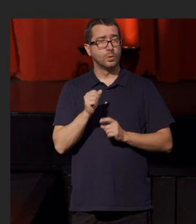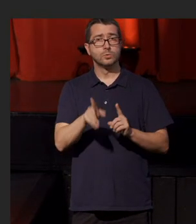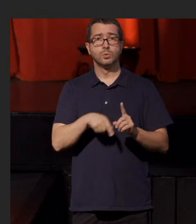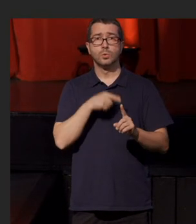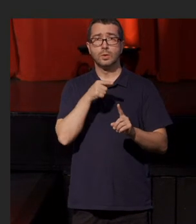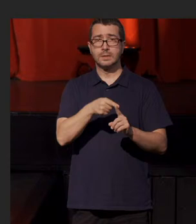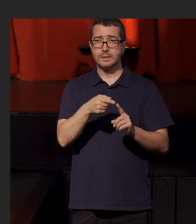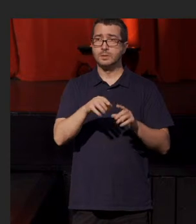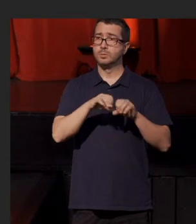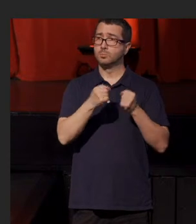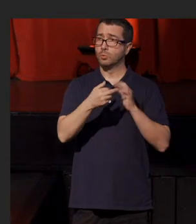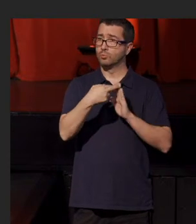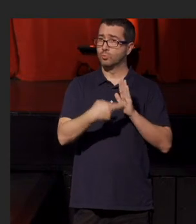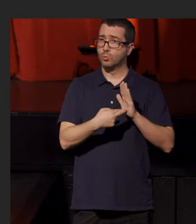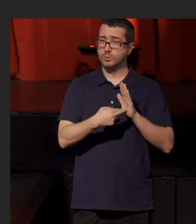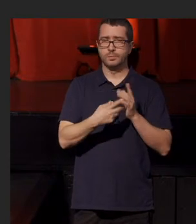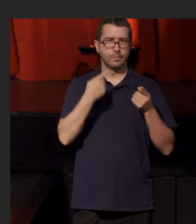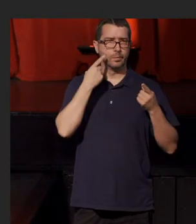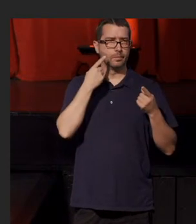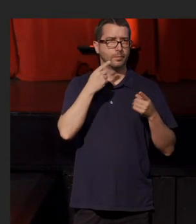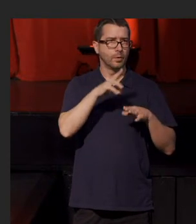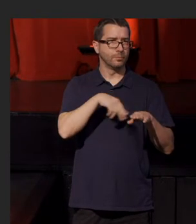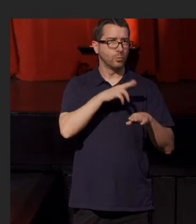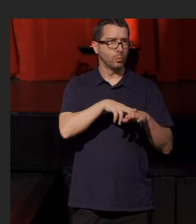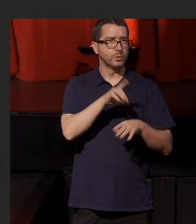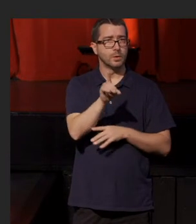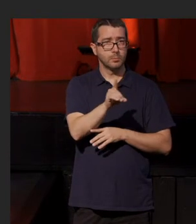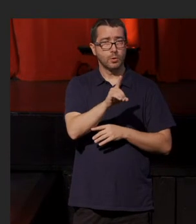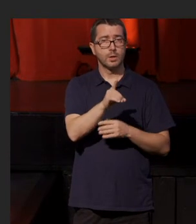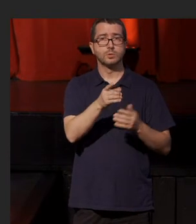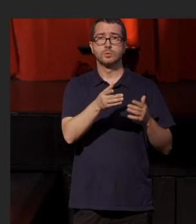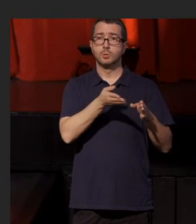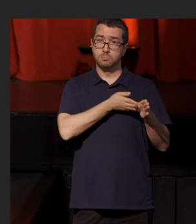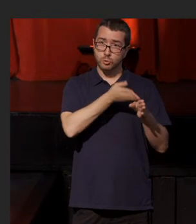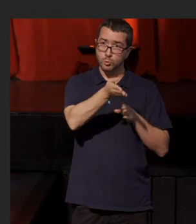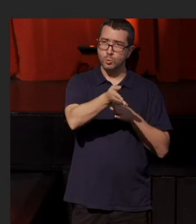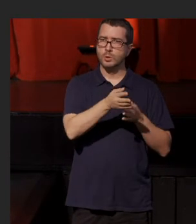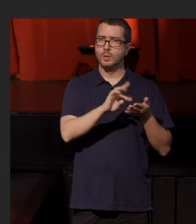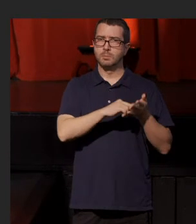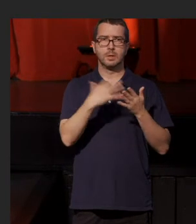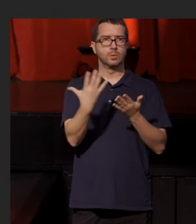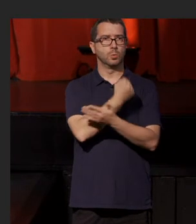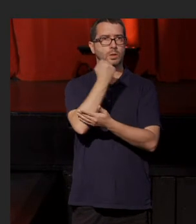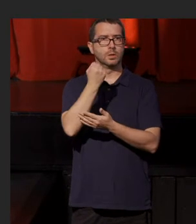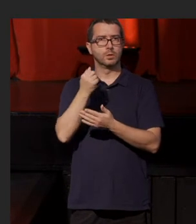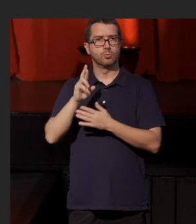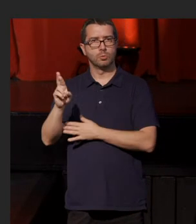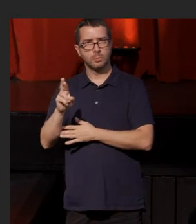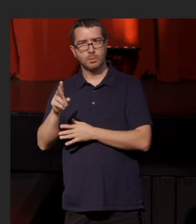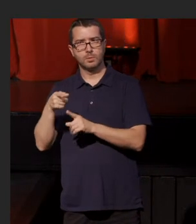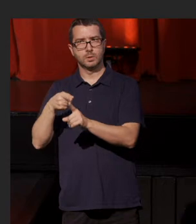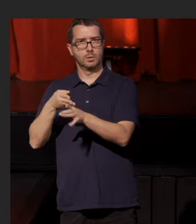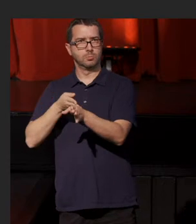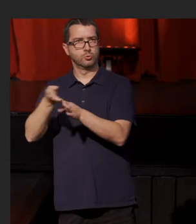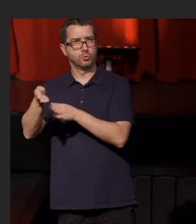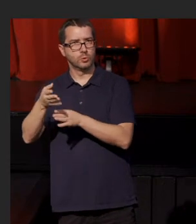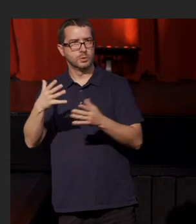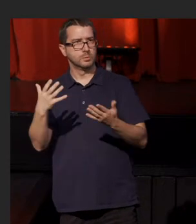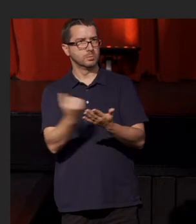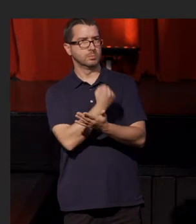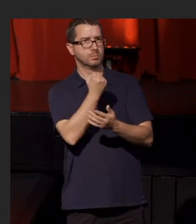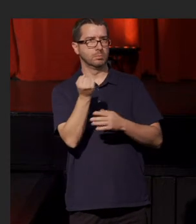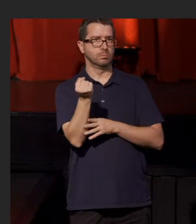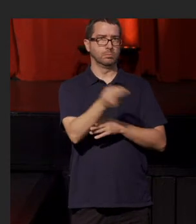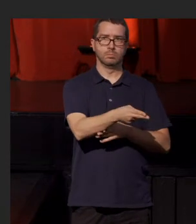of the rules. And of course, the Democrats who are in the majority are going to win under those circumstances, or the Republicans in the majority are going to win under those circumstances, and you